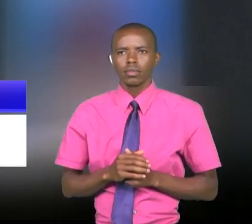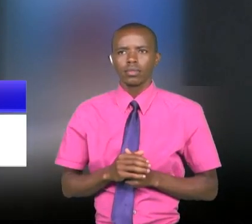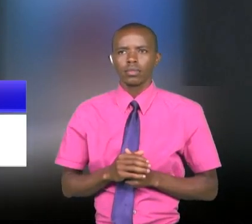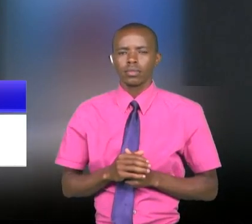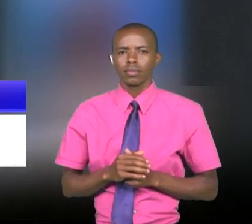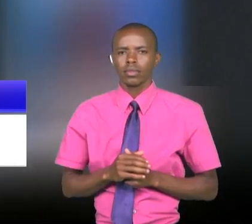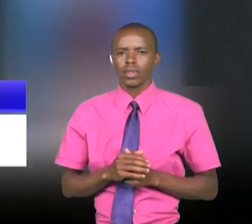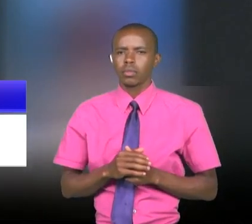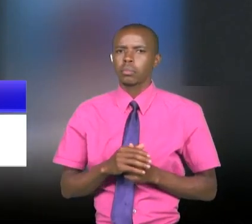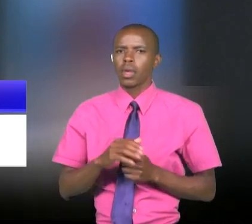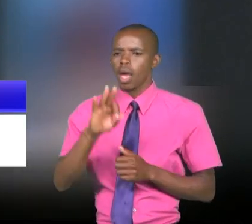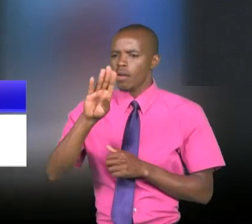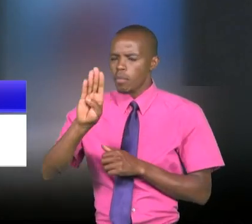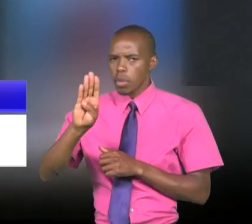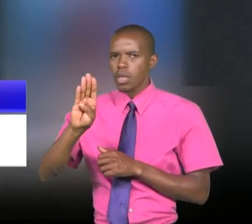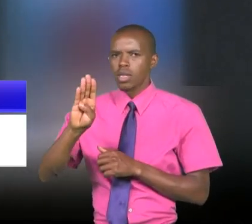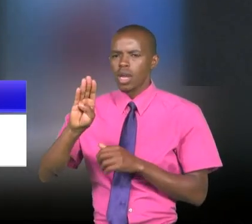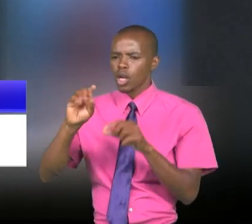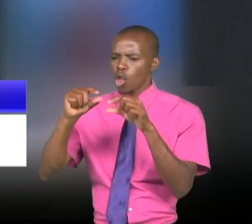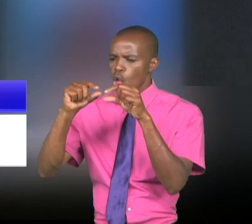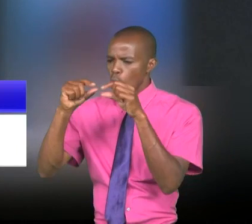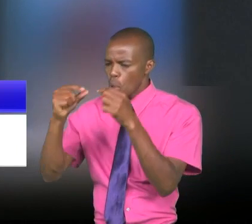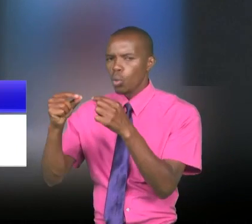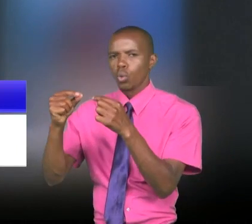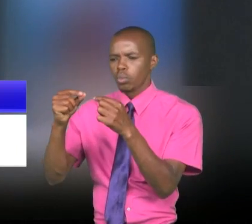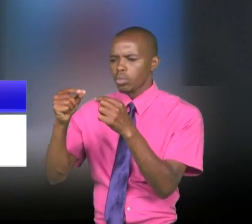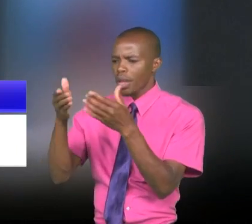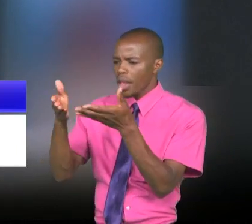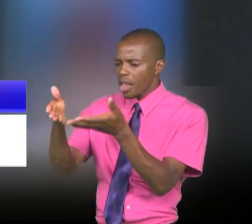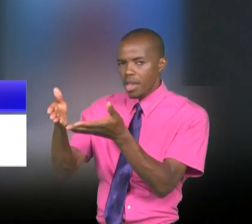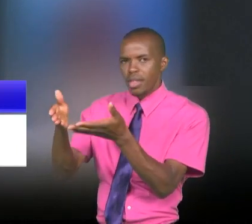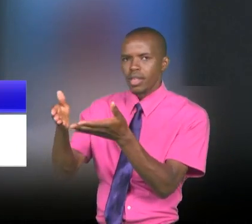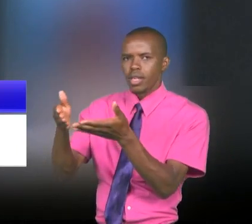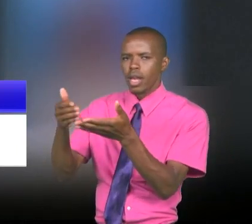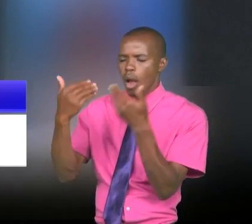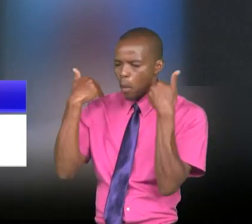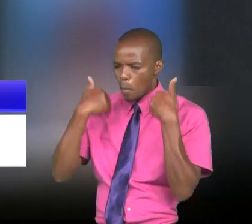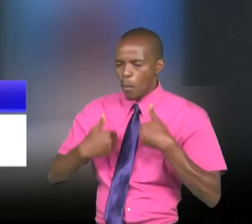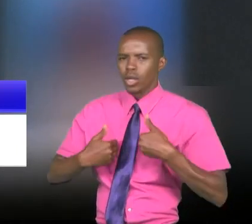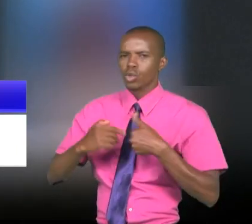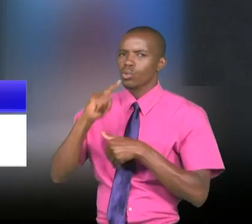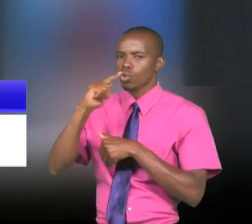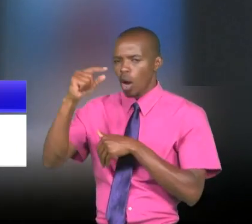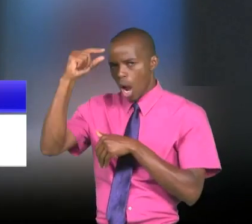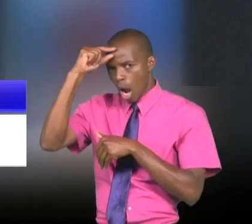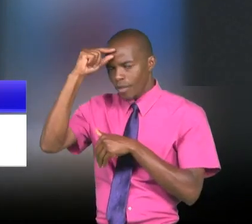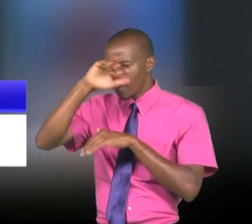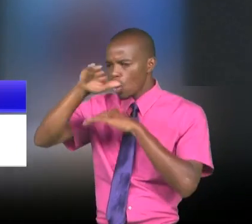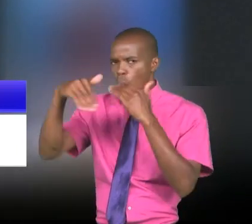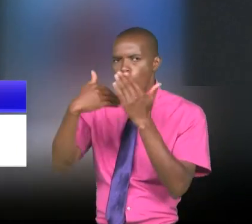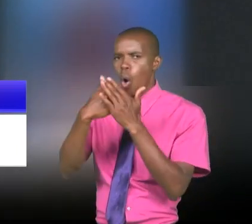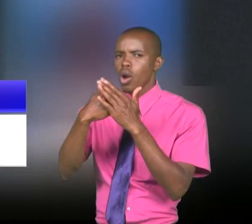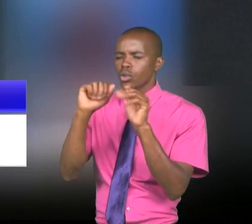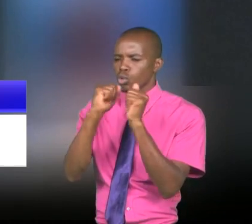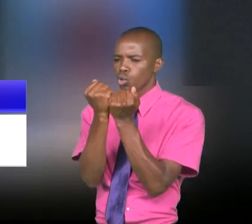Those Facebook and those groups did not respond, I hear. And I'm sure the government has closed the social